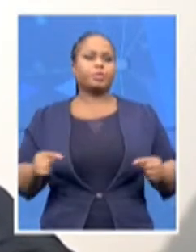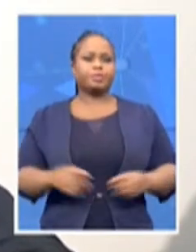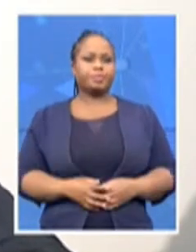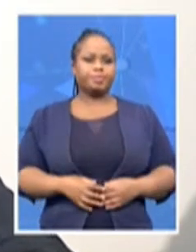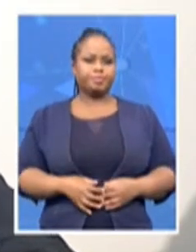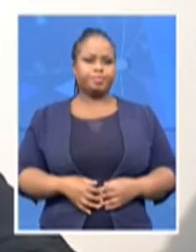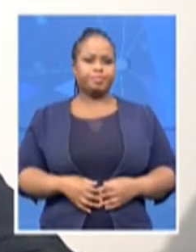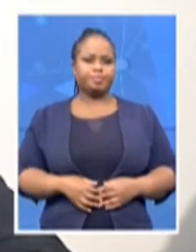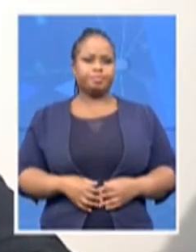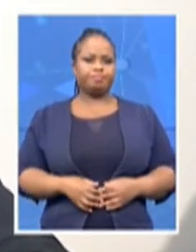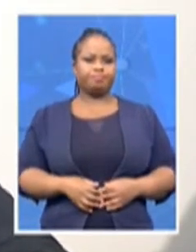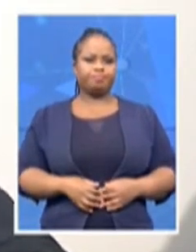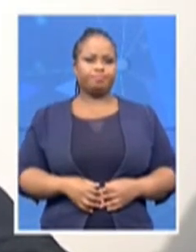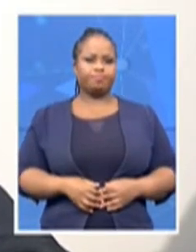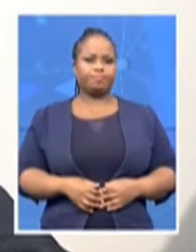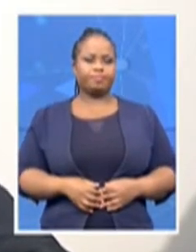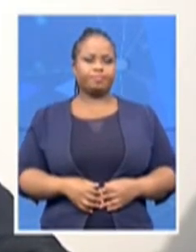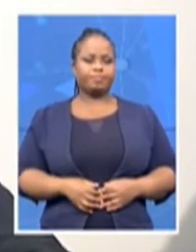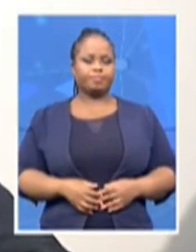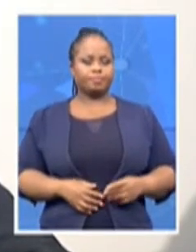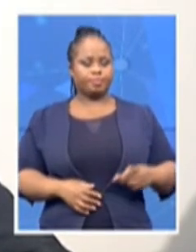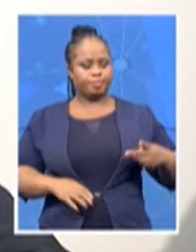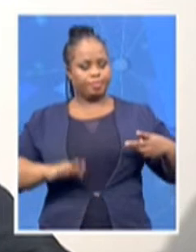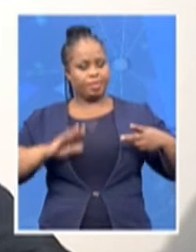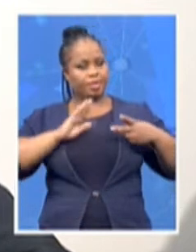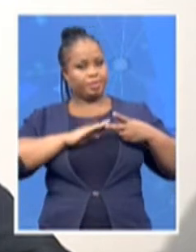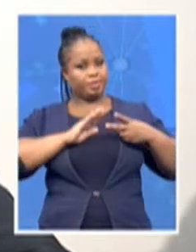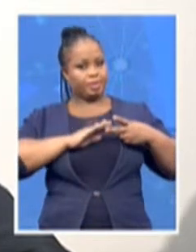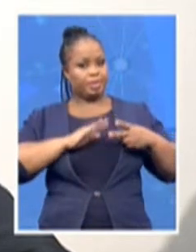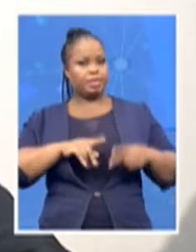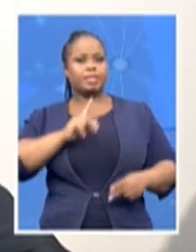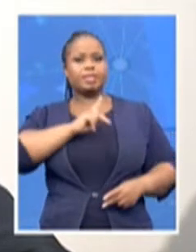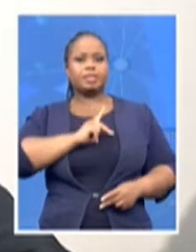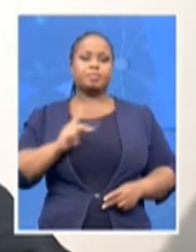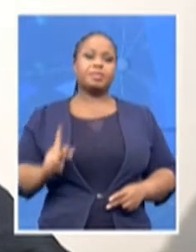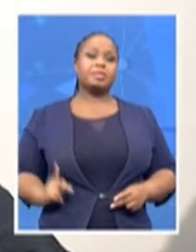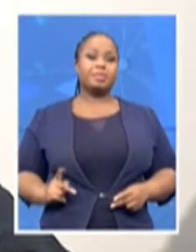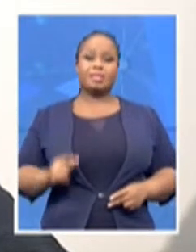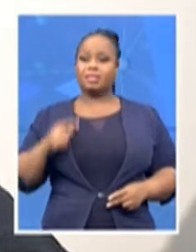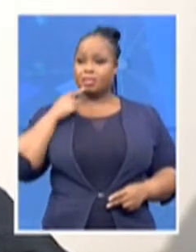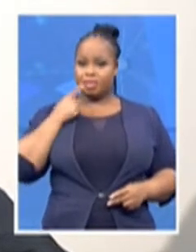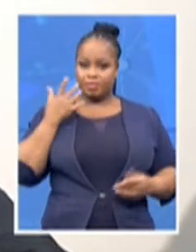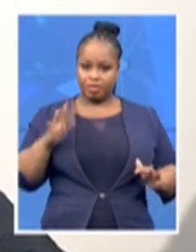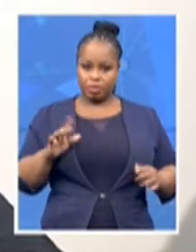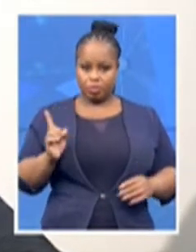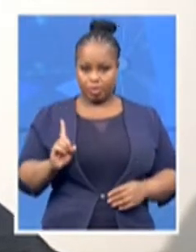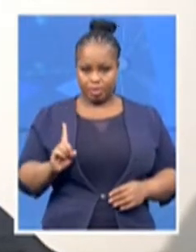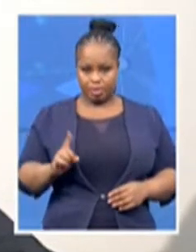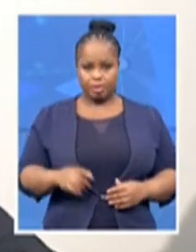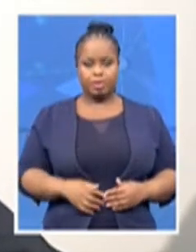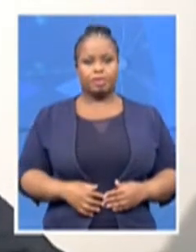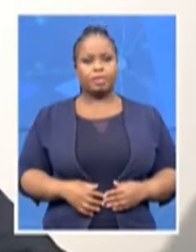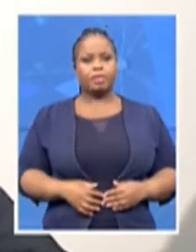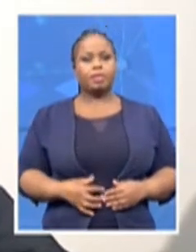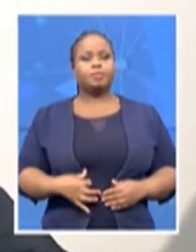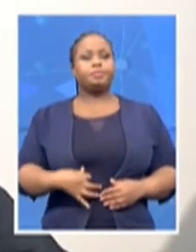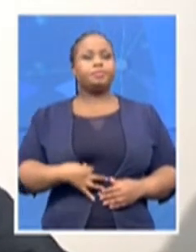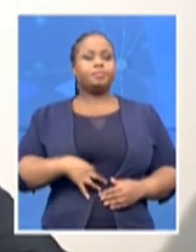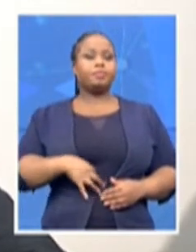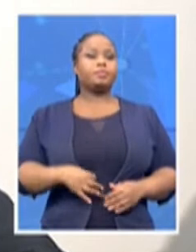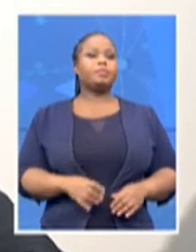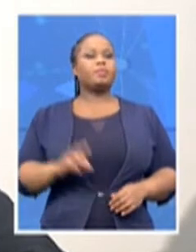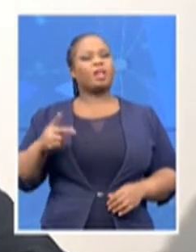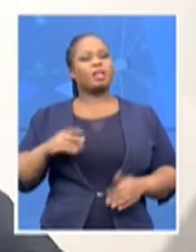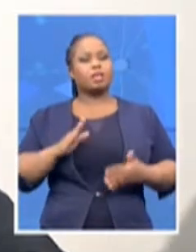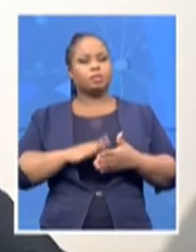the Premier also touched on, and which is also a major reason why we're here, it's of course